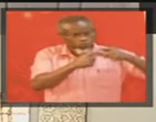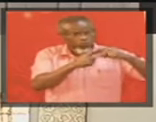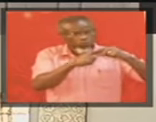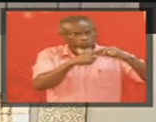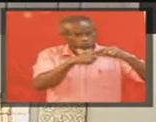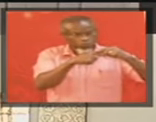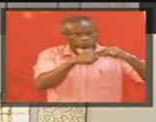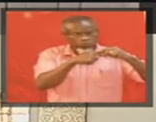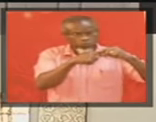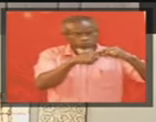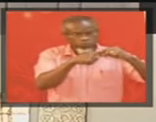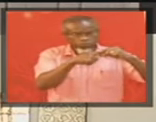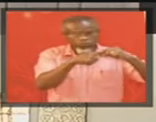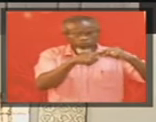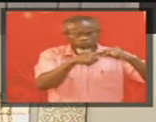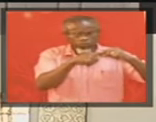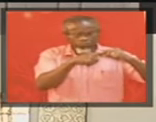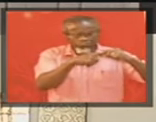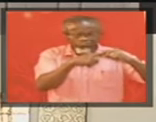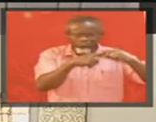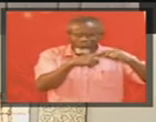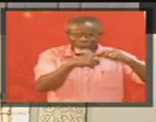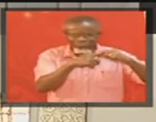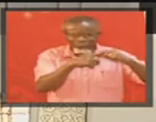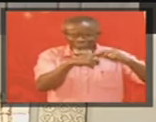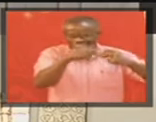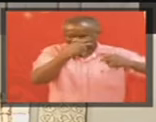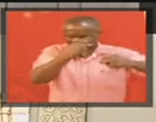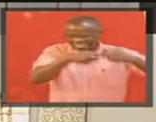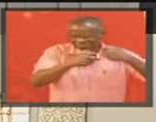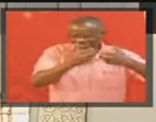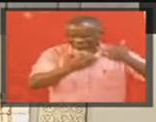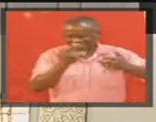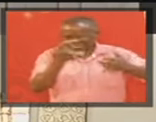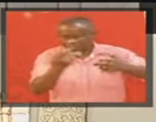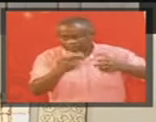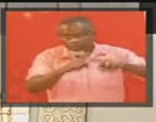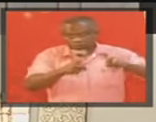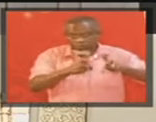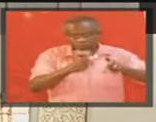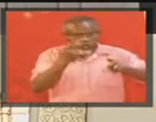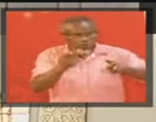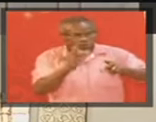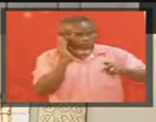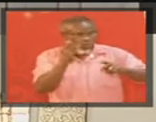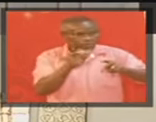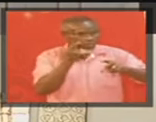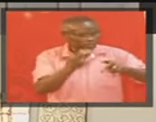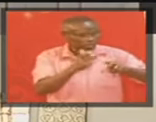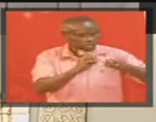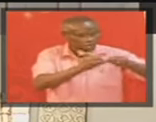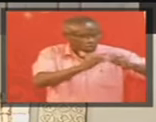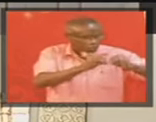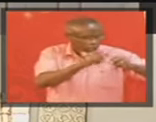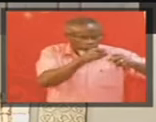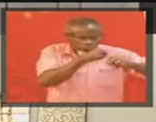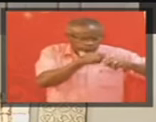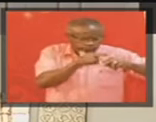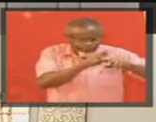sure, but some numbers will start to come up on the pulse oximeter, because the pulse oximeter will